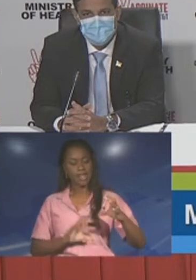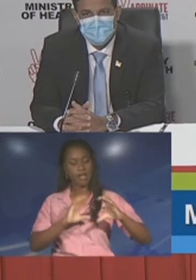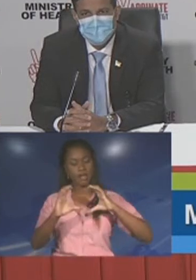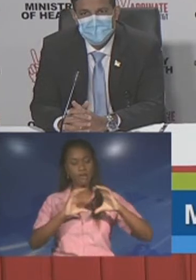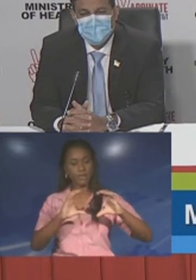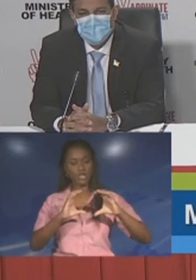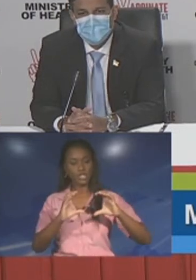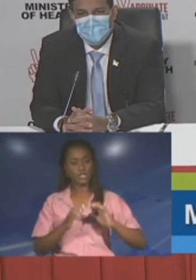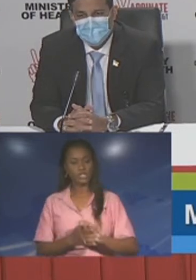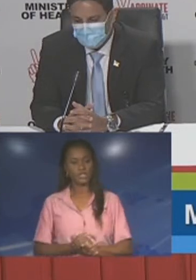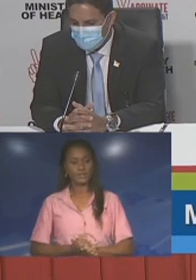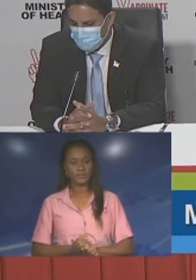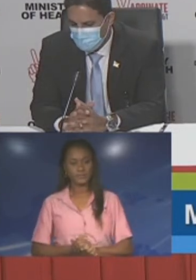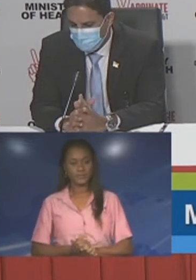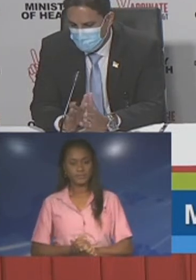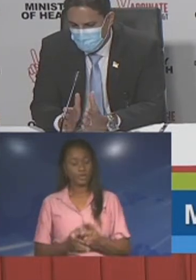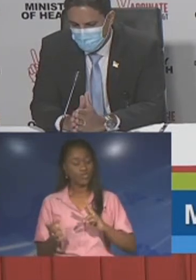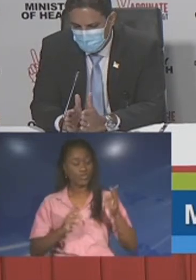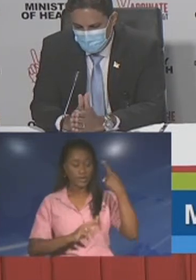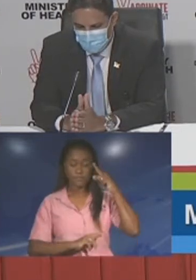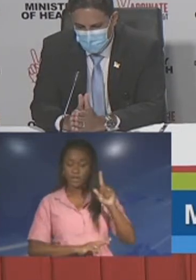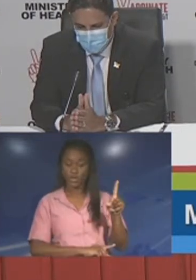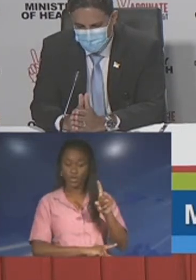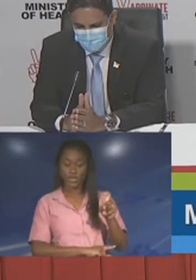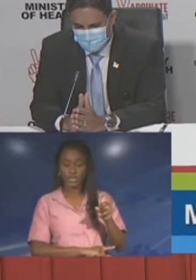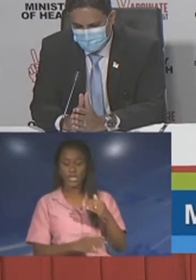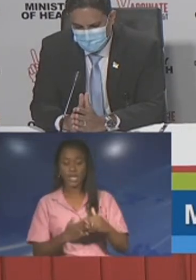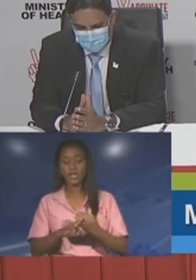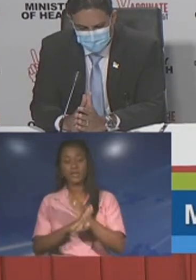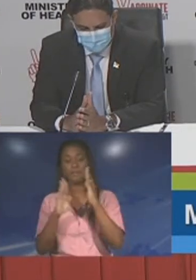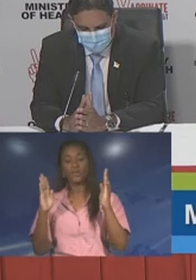Communications. We are ready for your questions. Good morning.